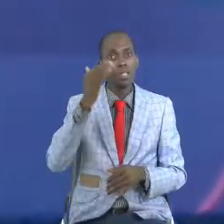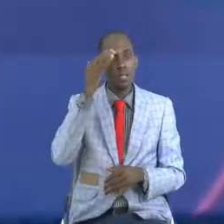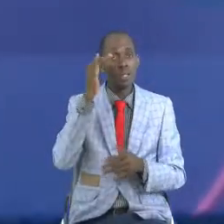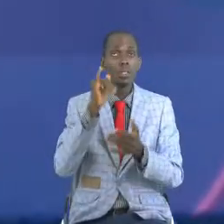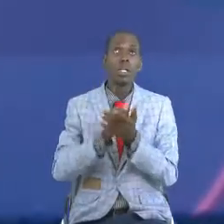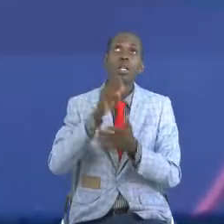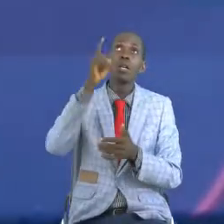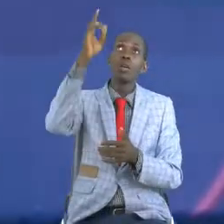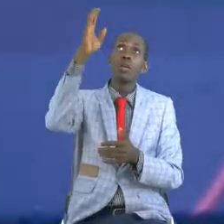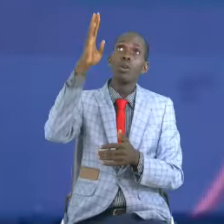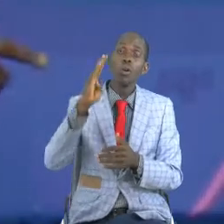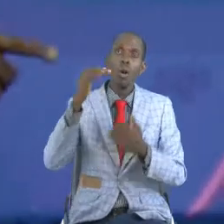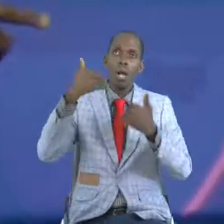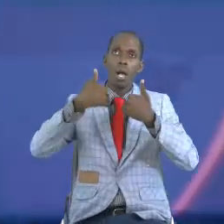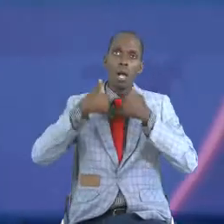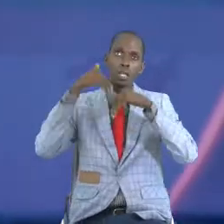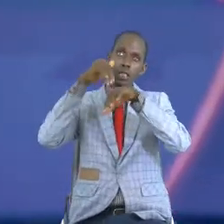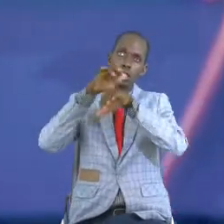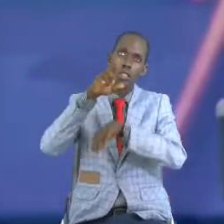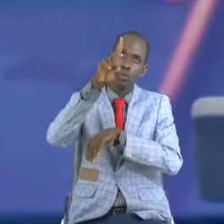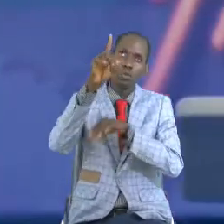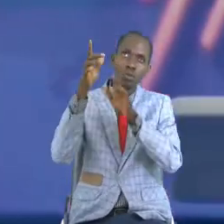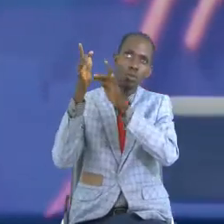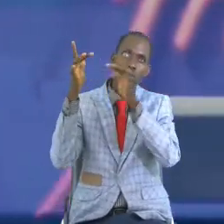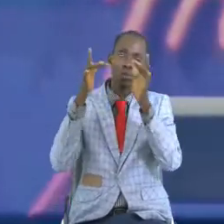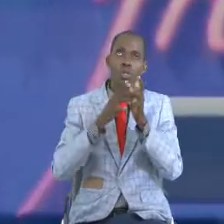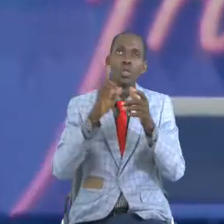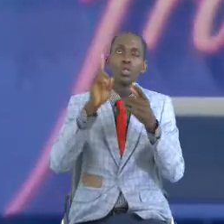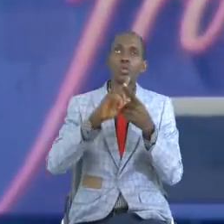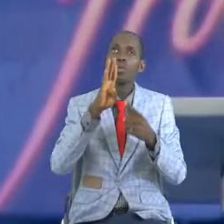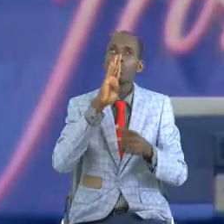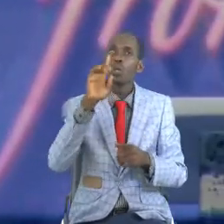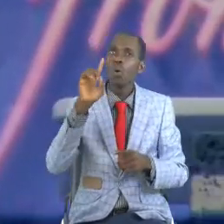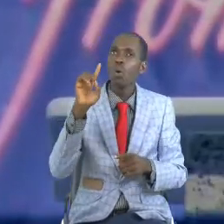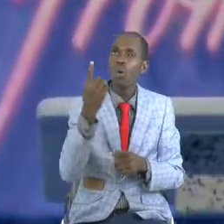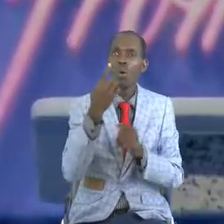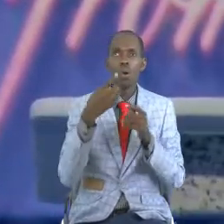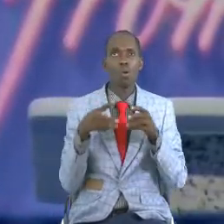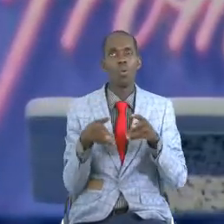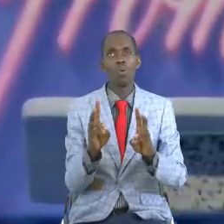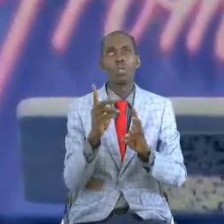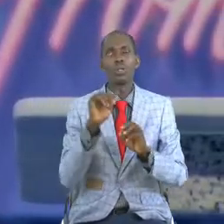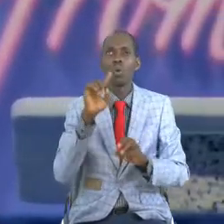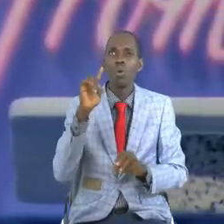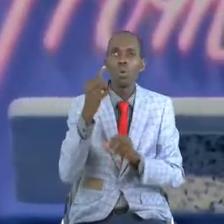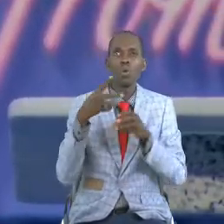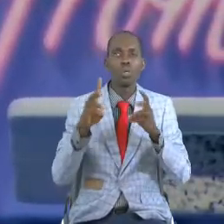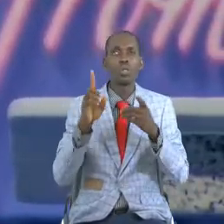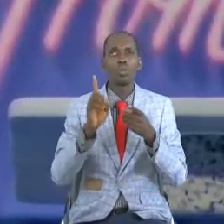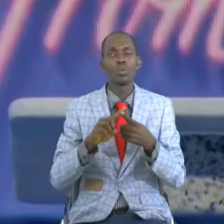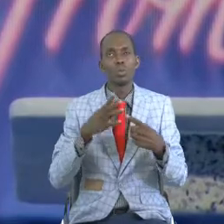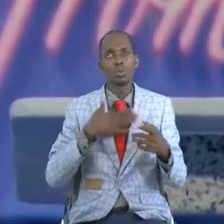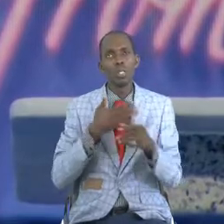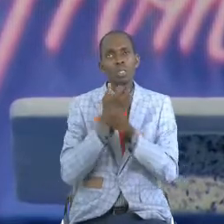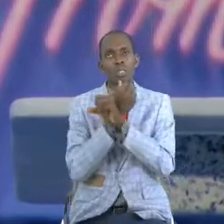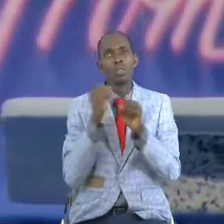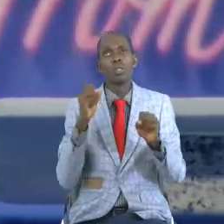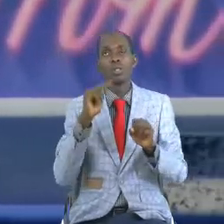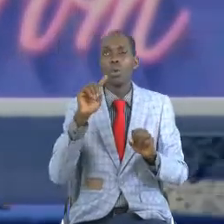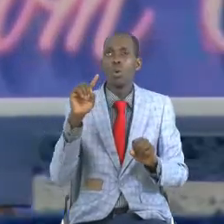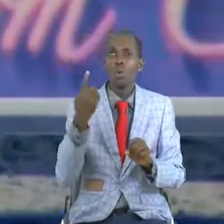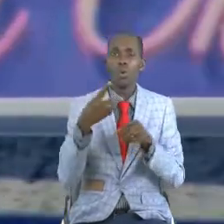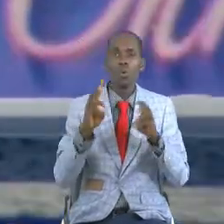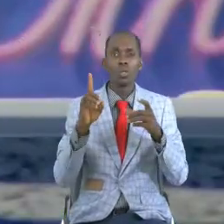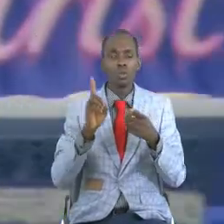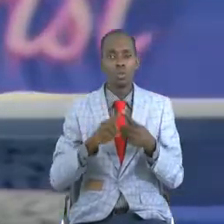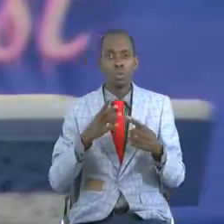has sent you to be the only way the only way to salvation and the only way to dominion